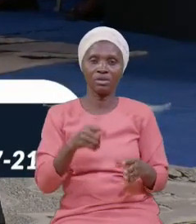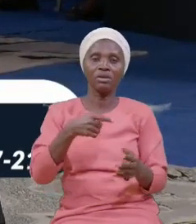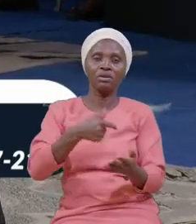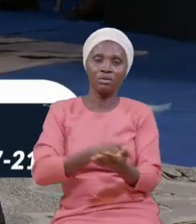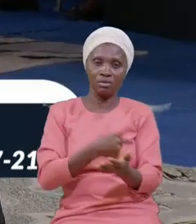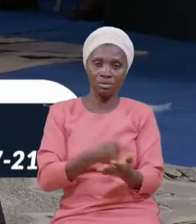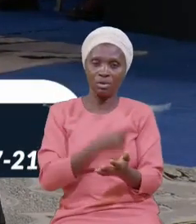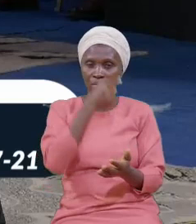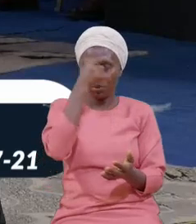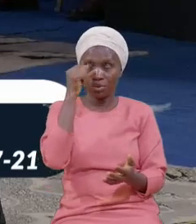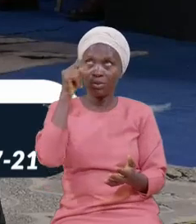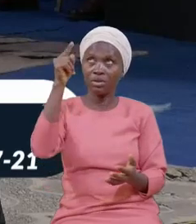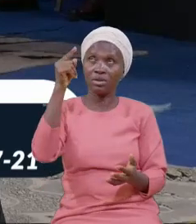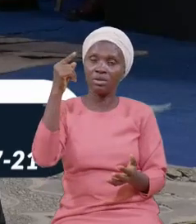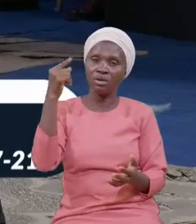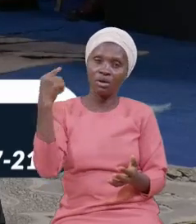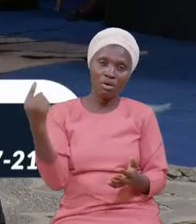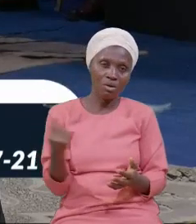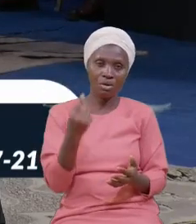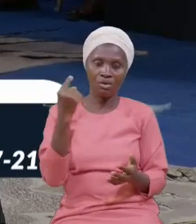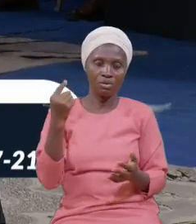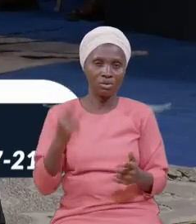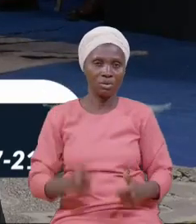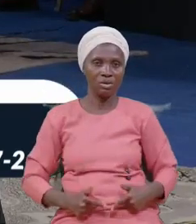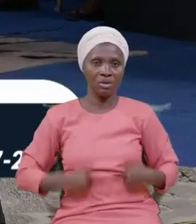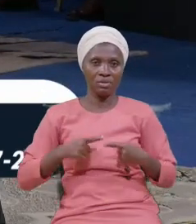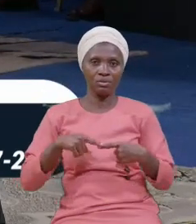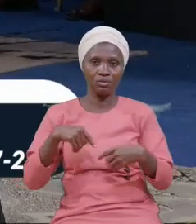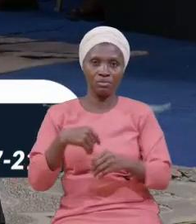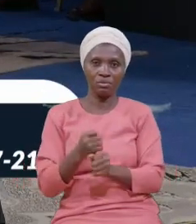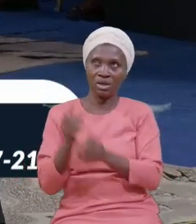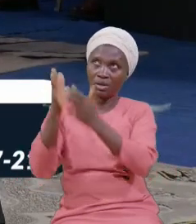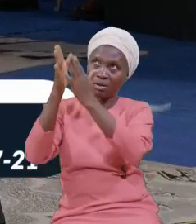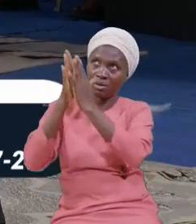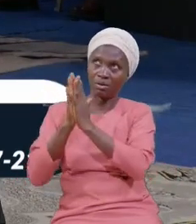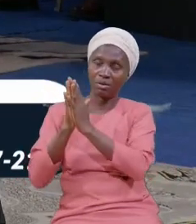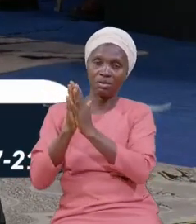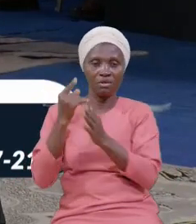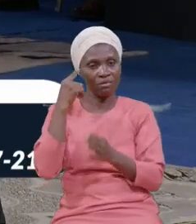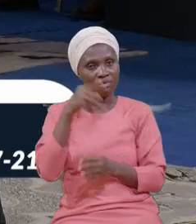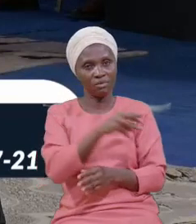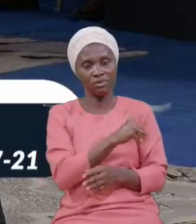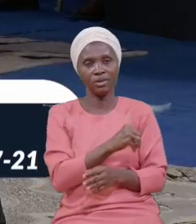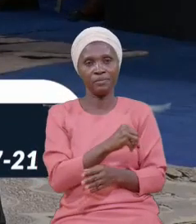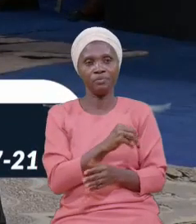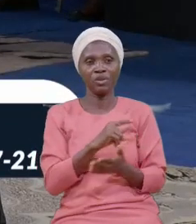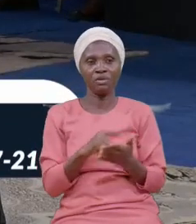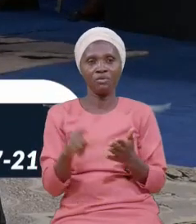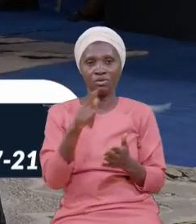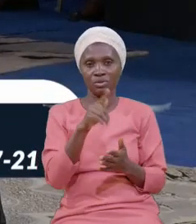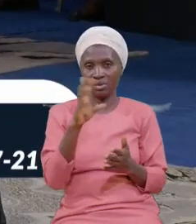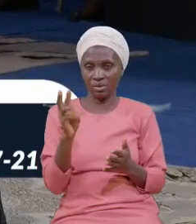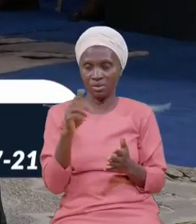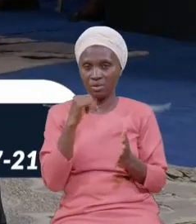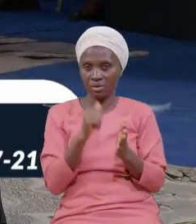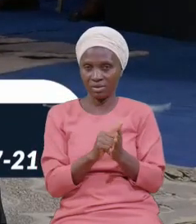make intercession for them. Look at verse 26. For such an high priest became